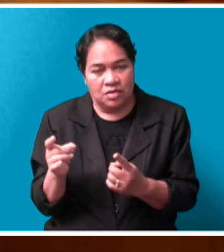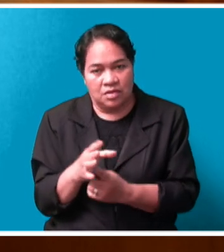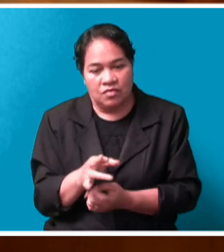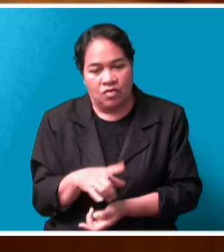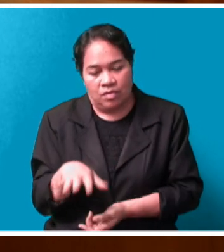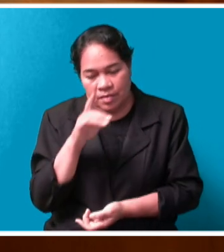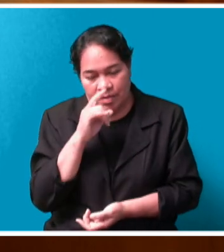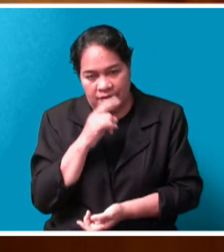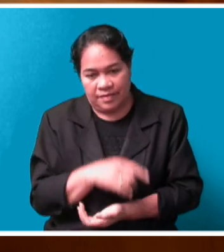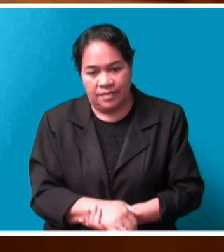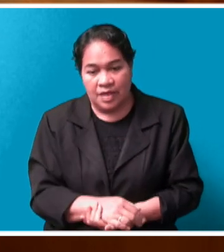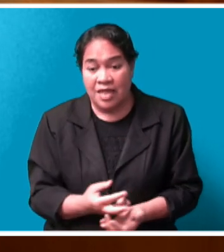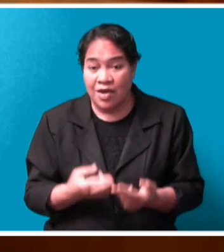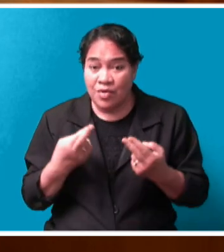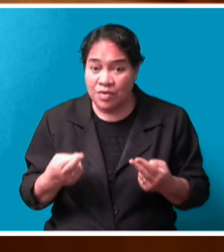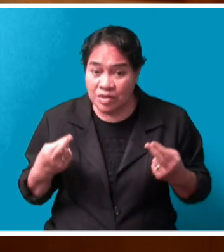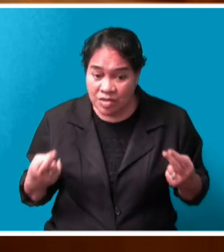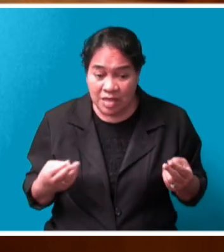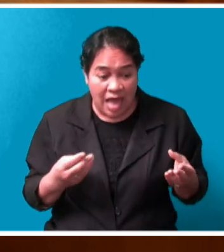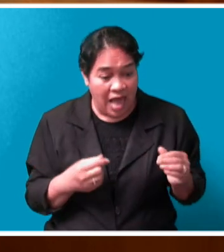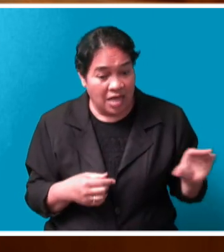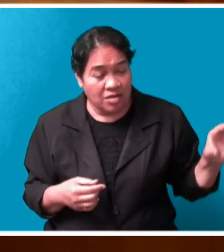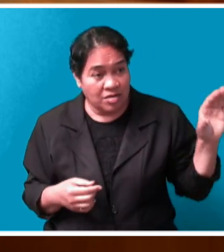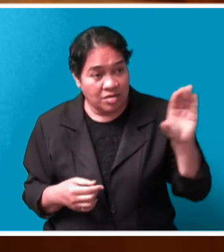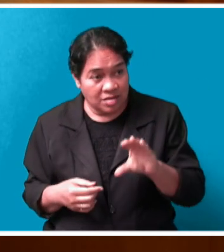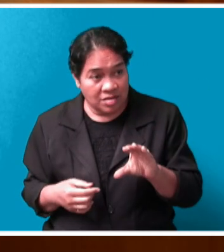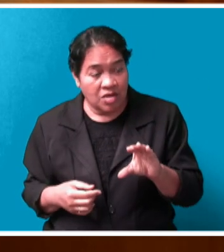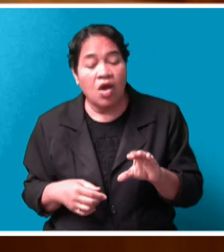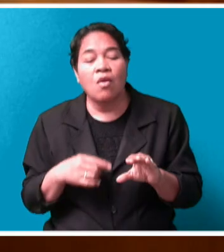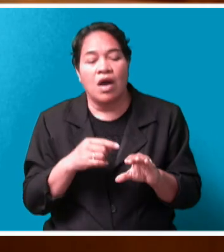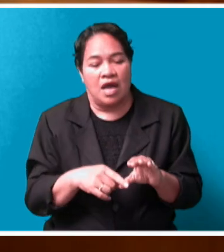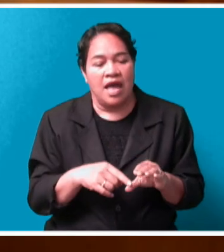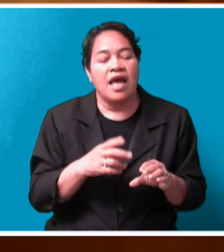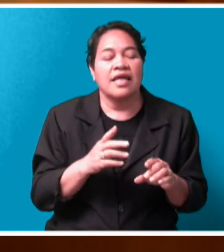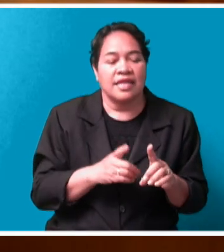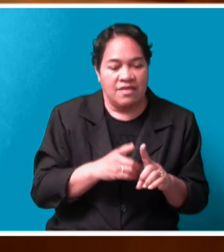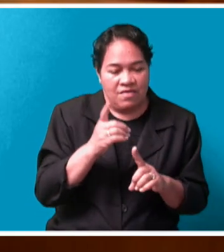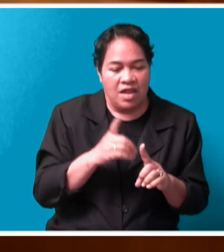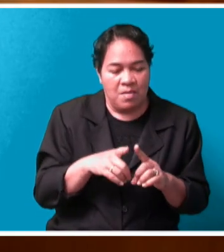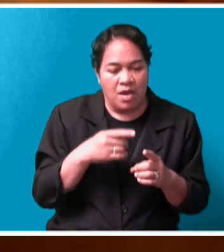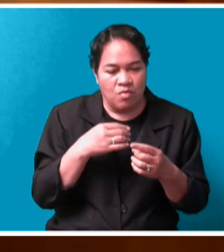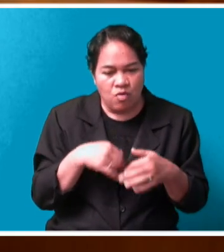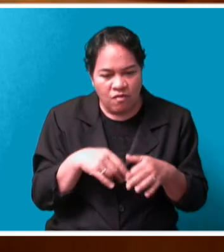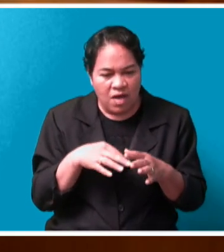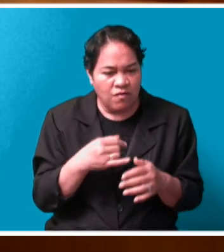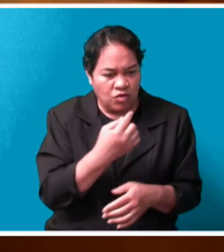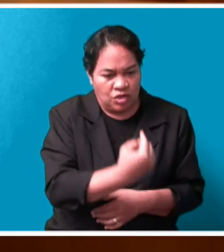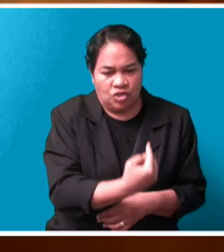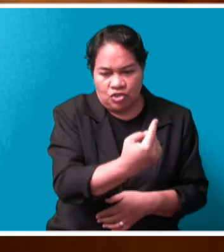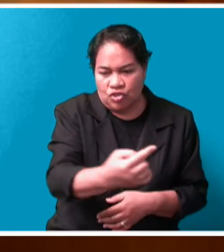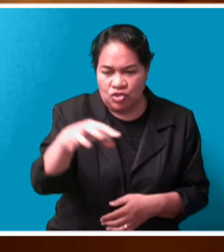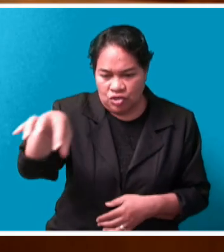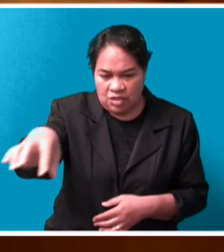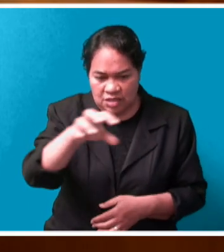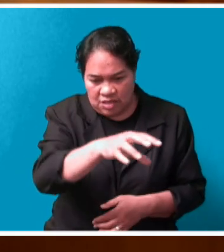Speaker, sir, resources allocation is also informed by the development profile of each division, as the question